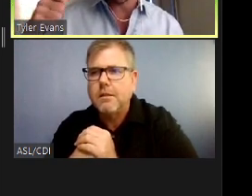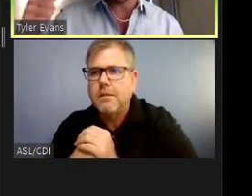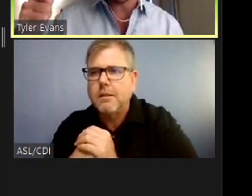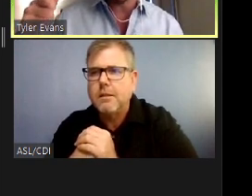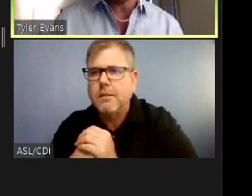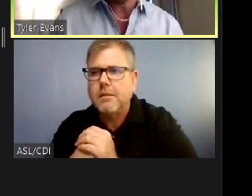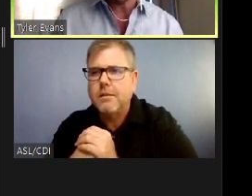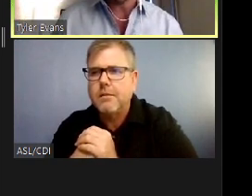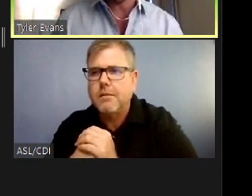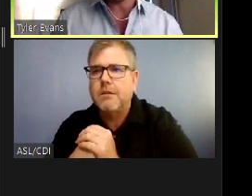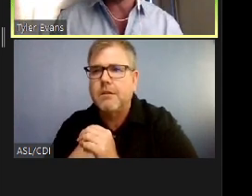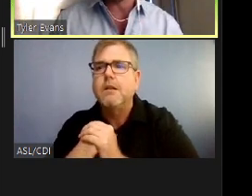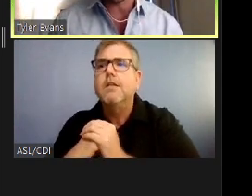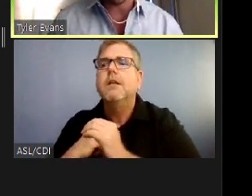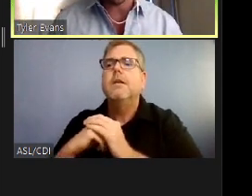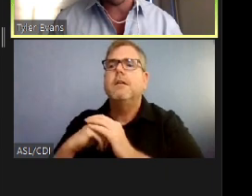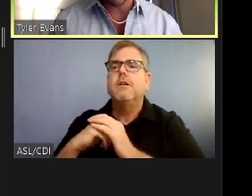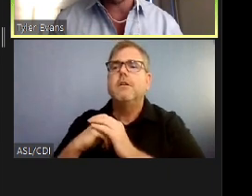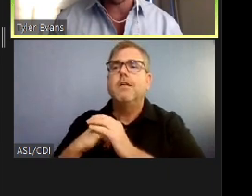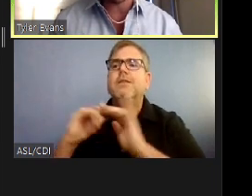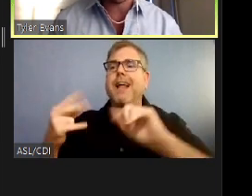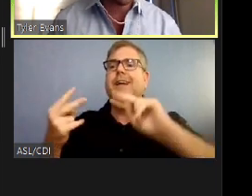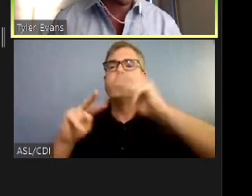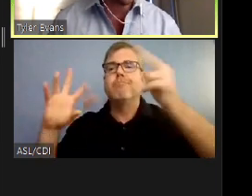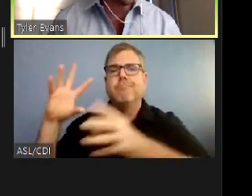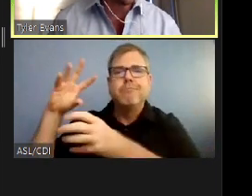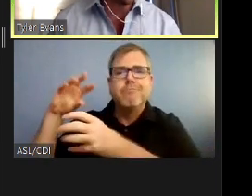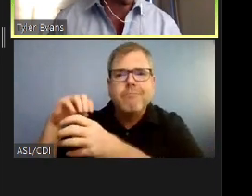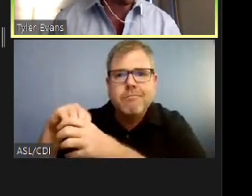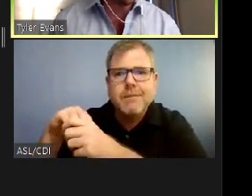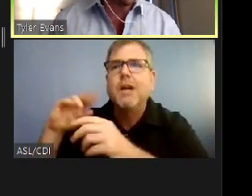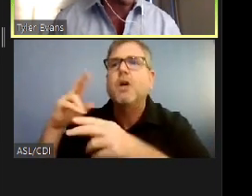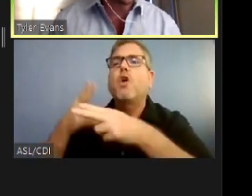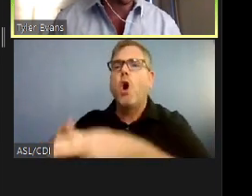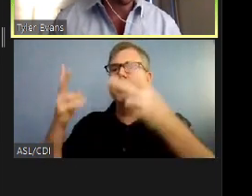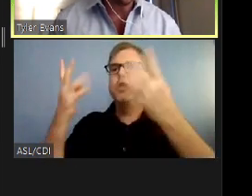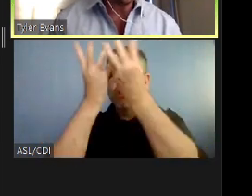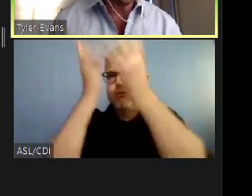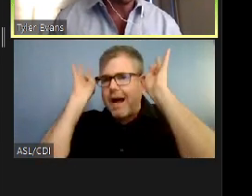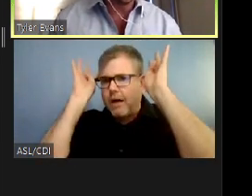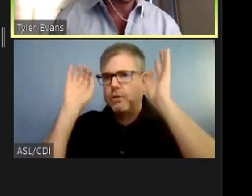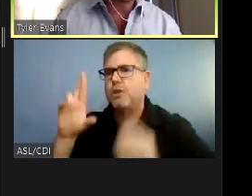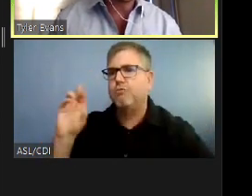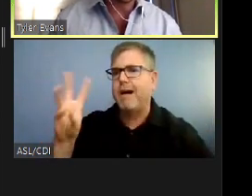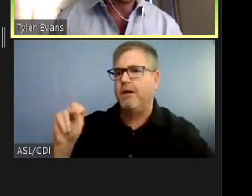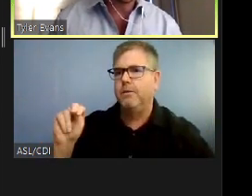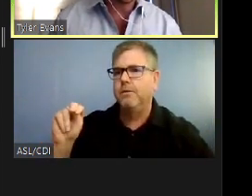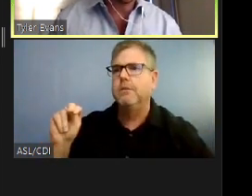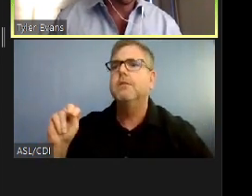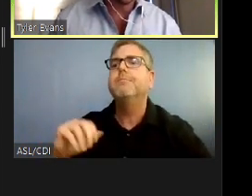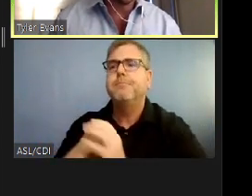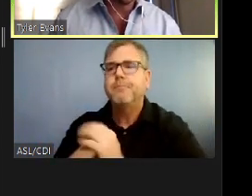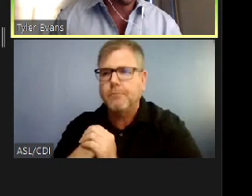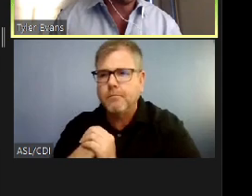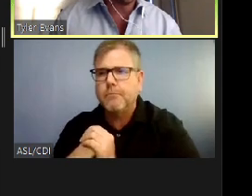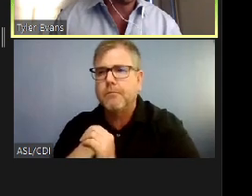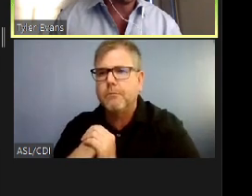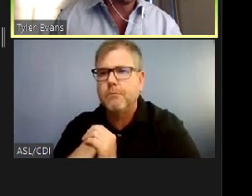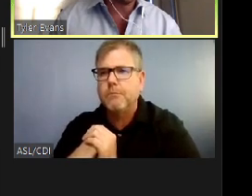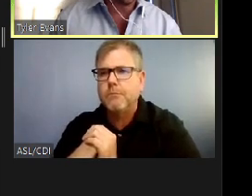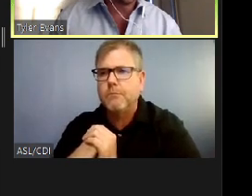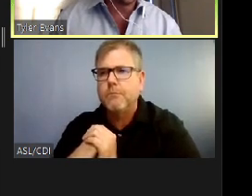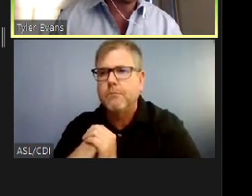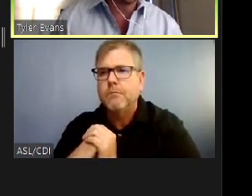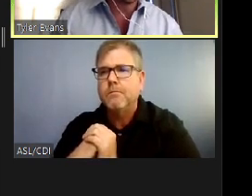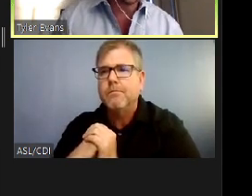then generate an immune response, an antibody response. And then so when the actual virus is introduced into the body,